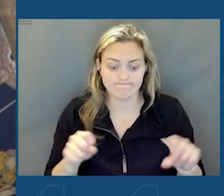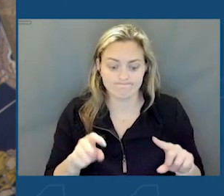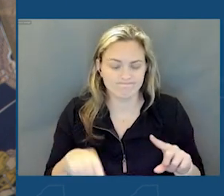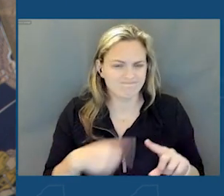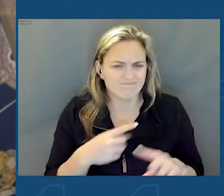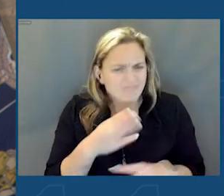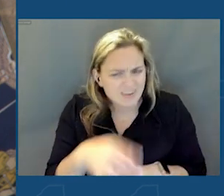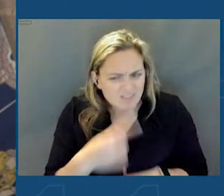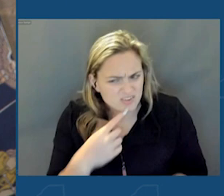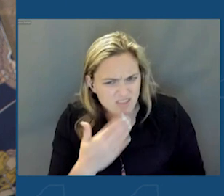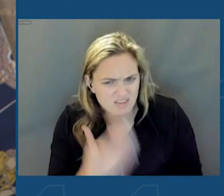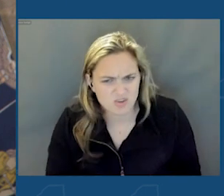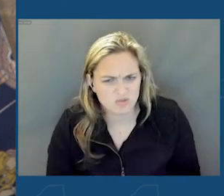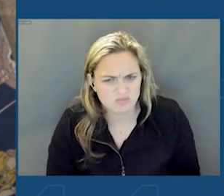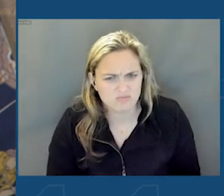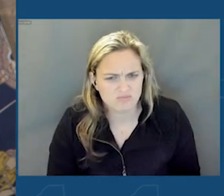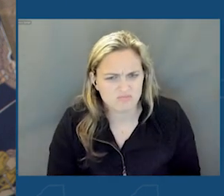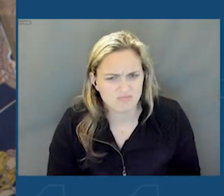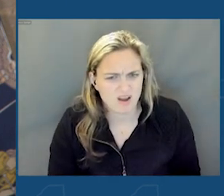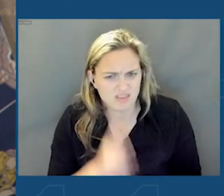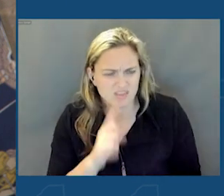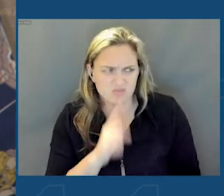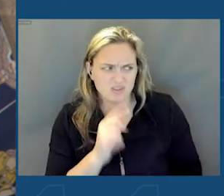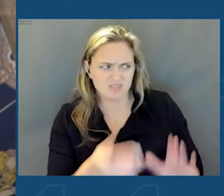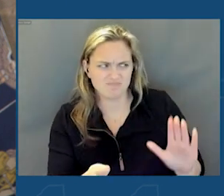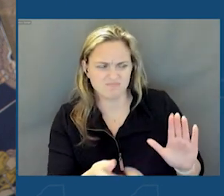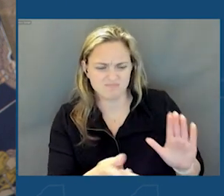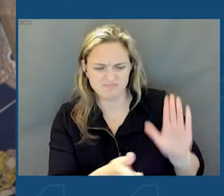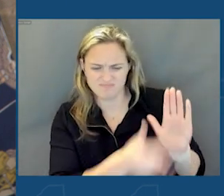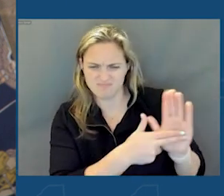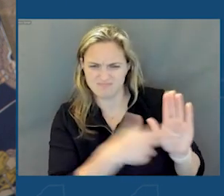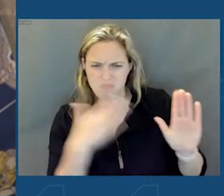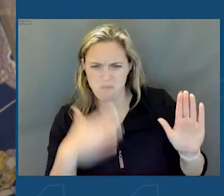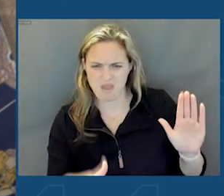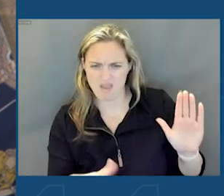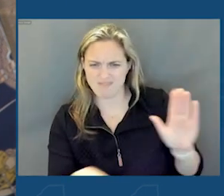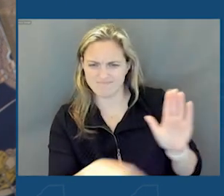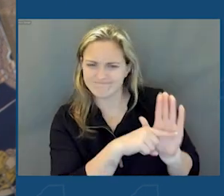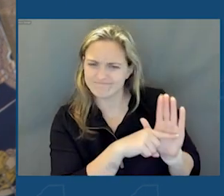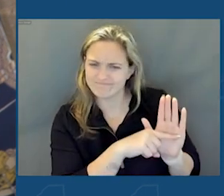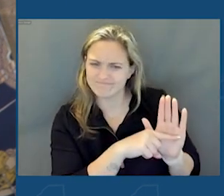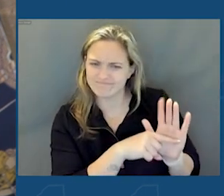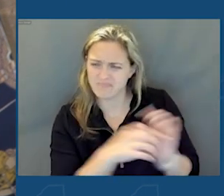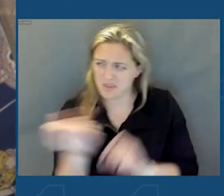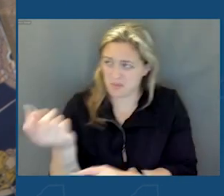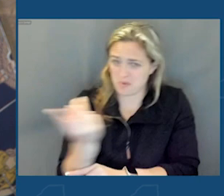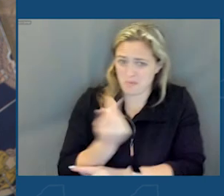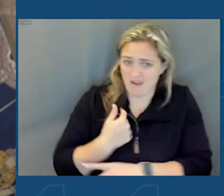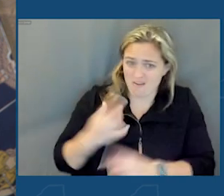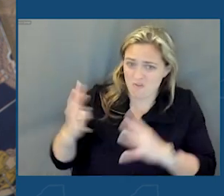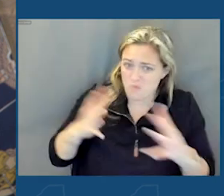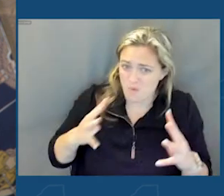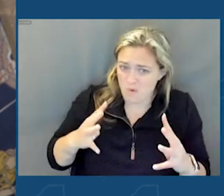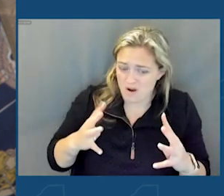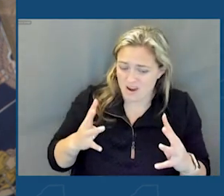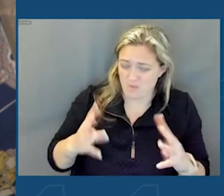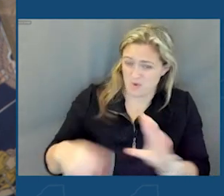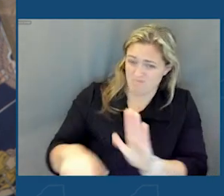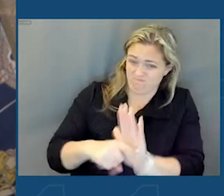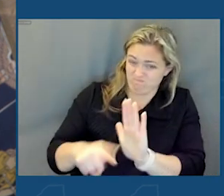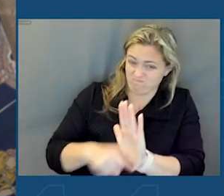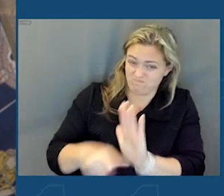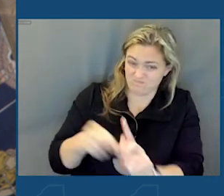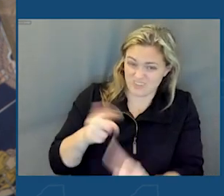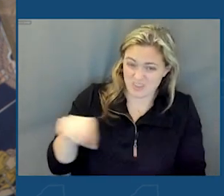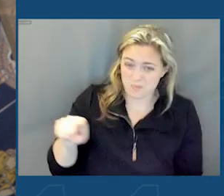you, and I think that's a black mark on our nation, the way we treated those returning from Vietnam. And I have dedicated my life in honor